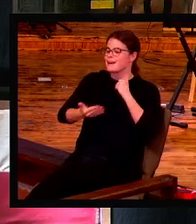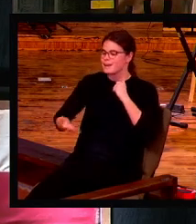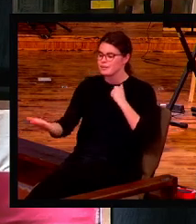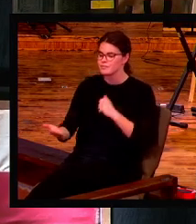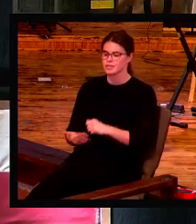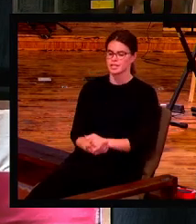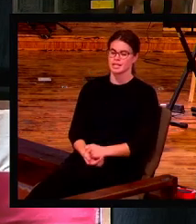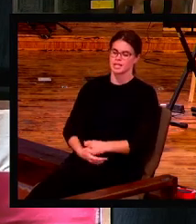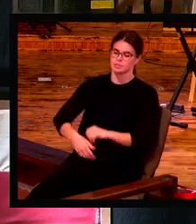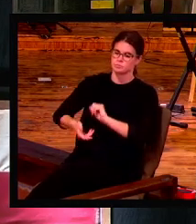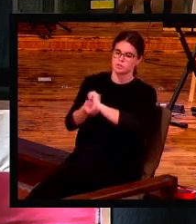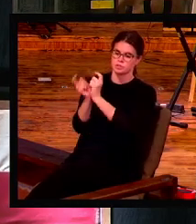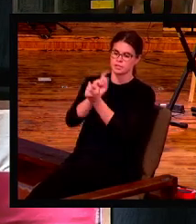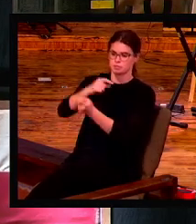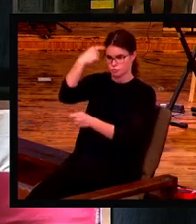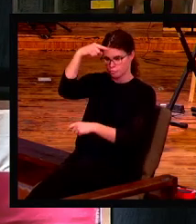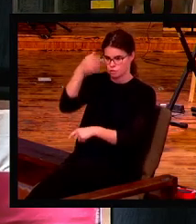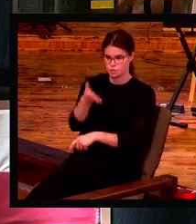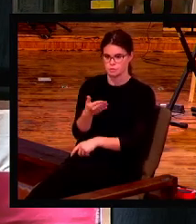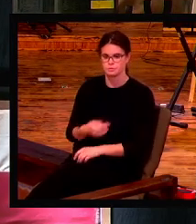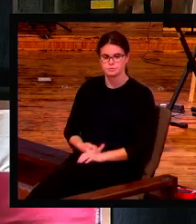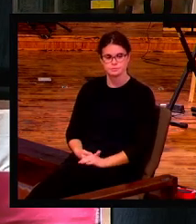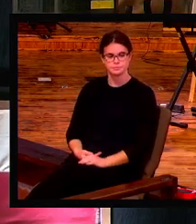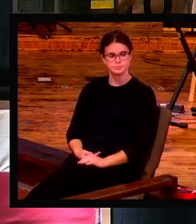everything will change for you.